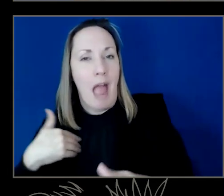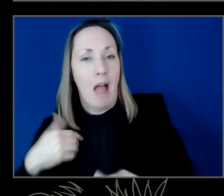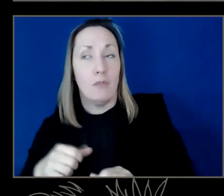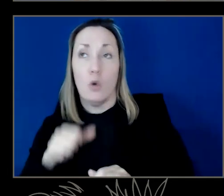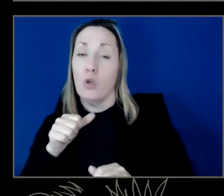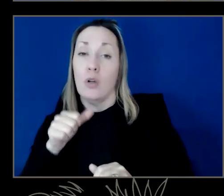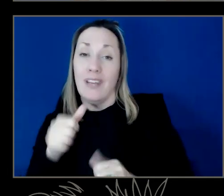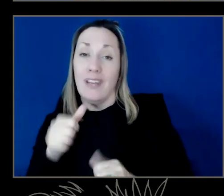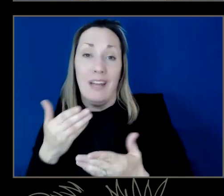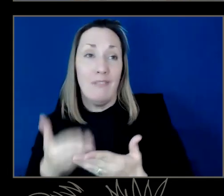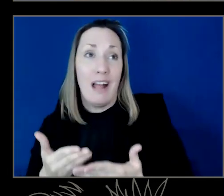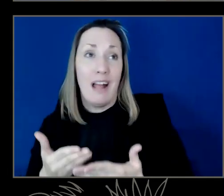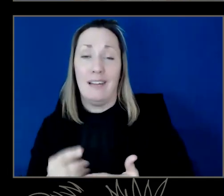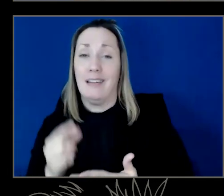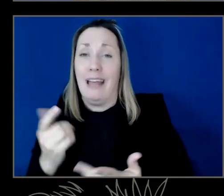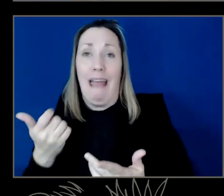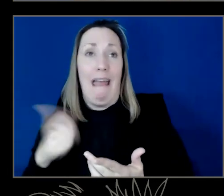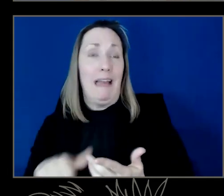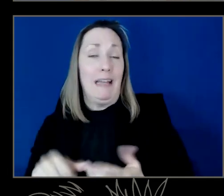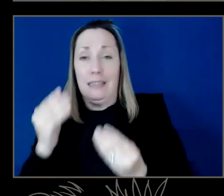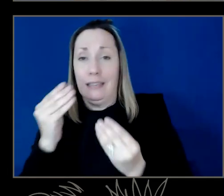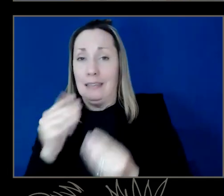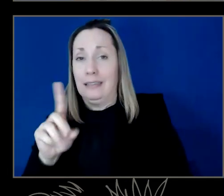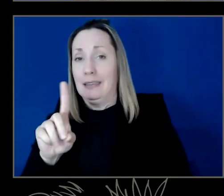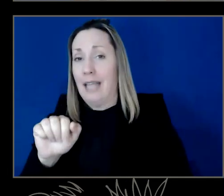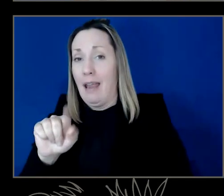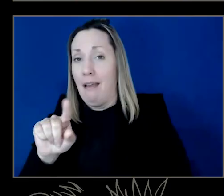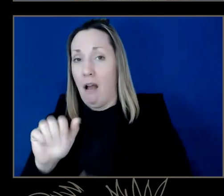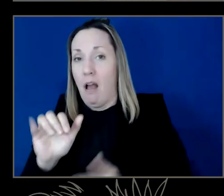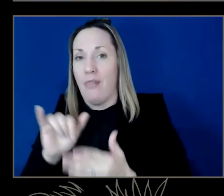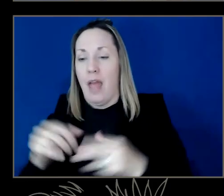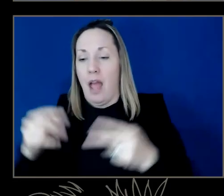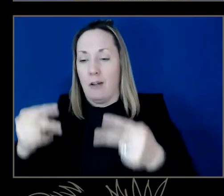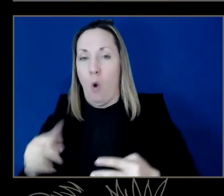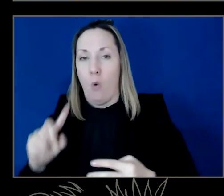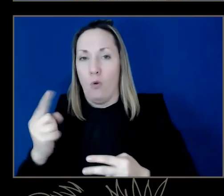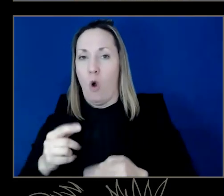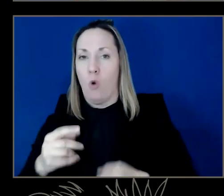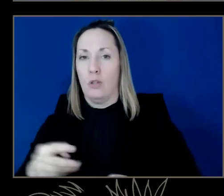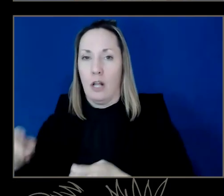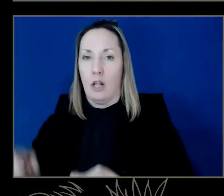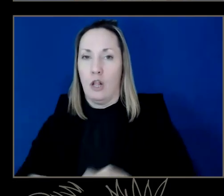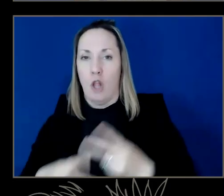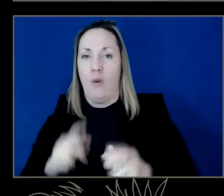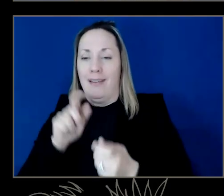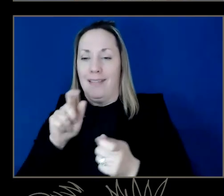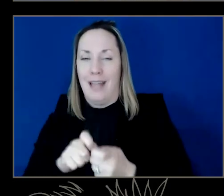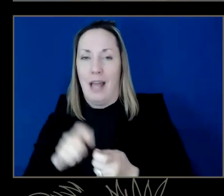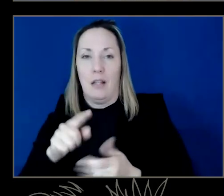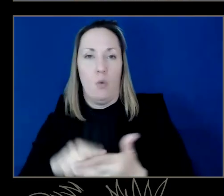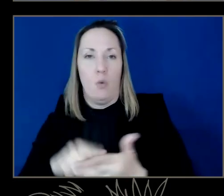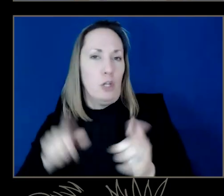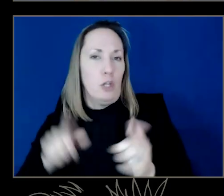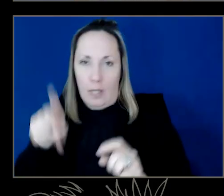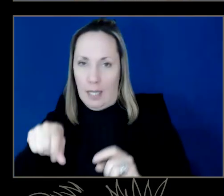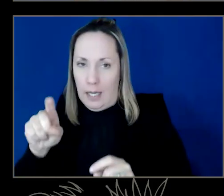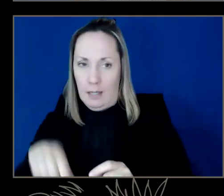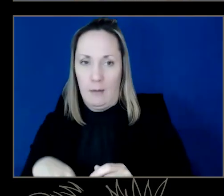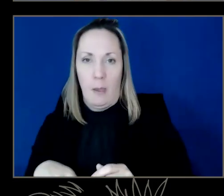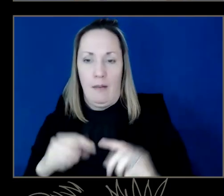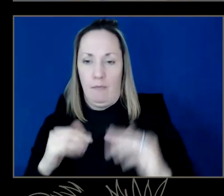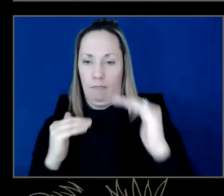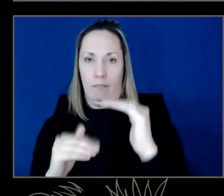any tiny piece of data, and this code will only load exactly what you need, no more and no